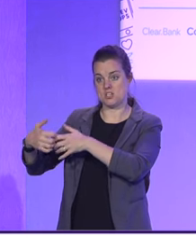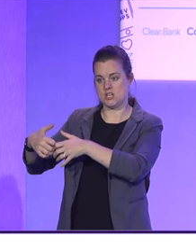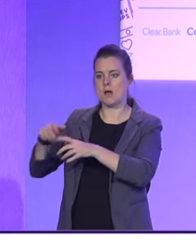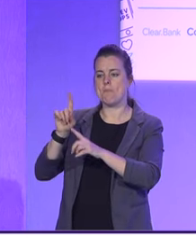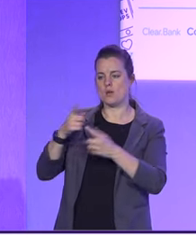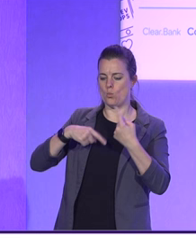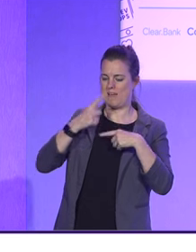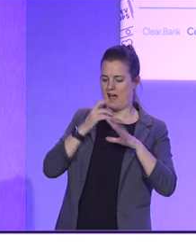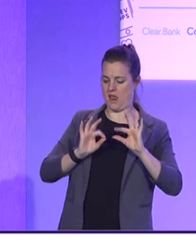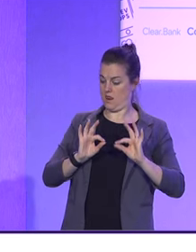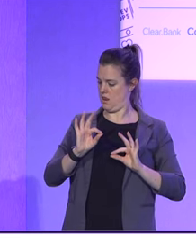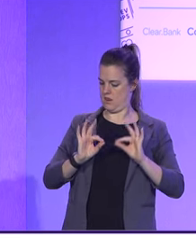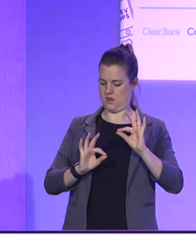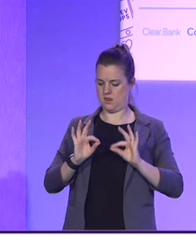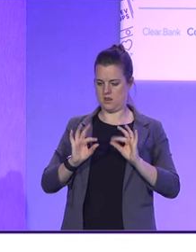computers